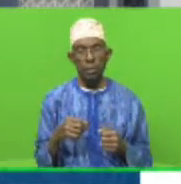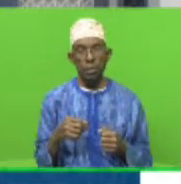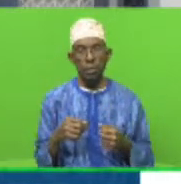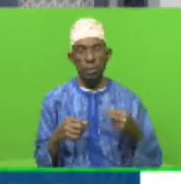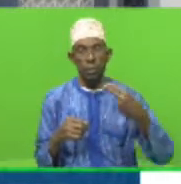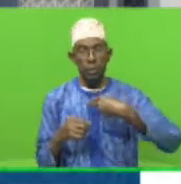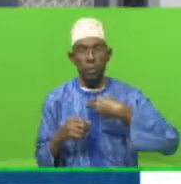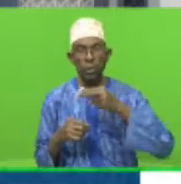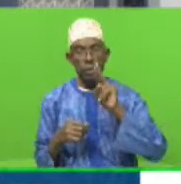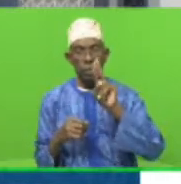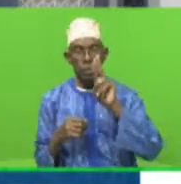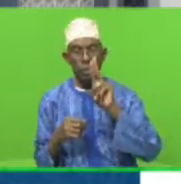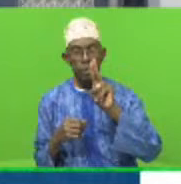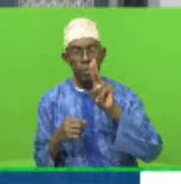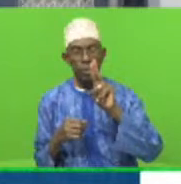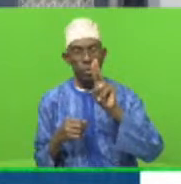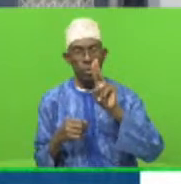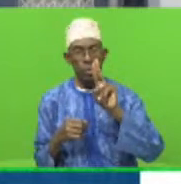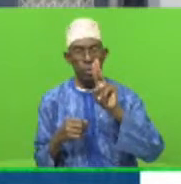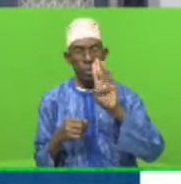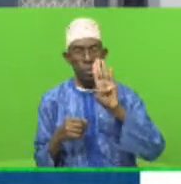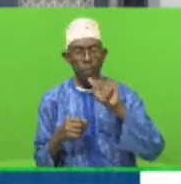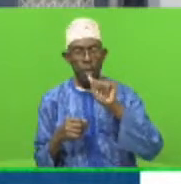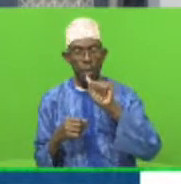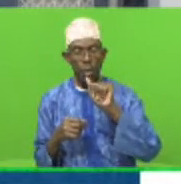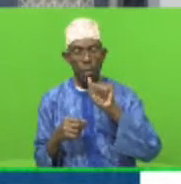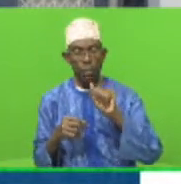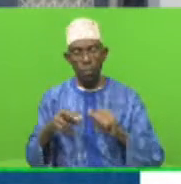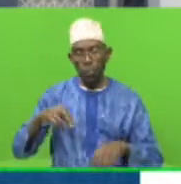Shu'ba, that he was walking. He says,